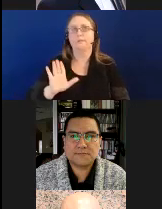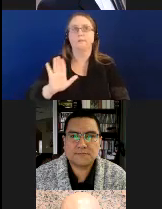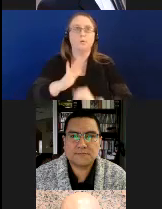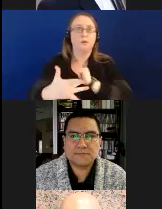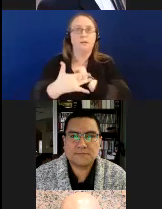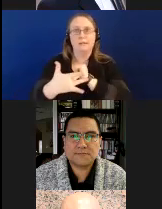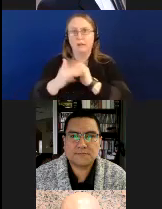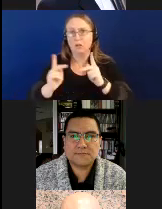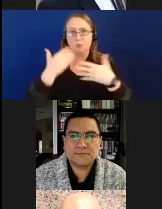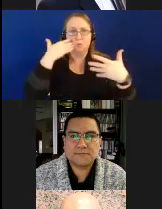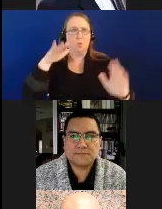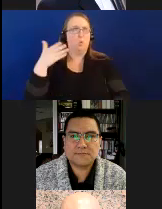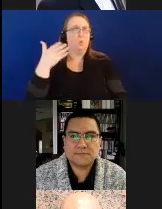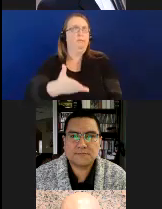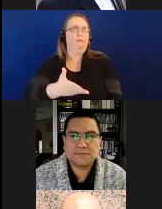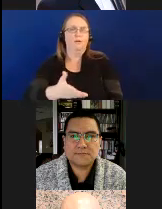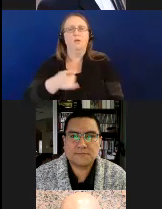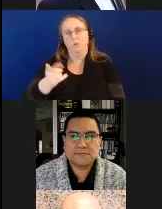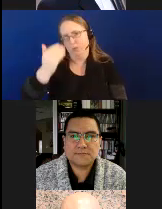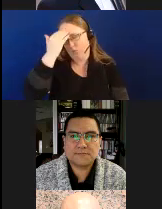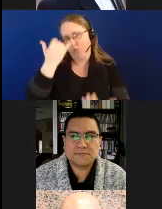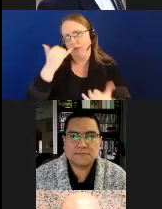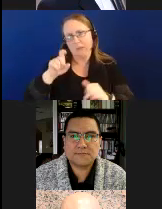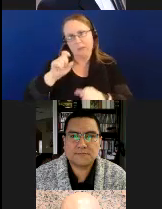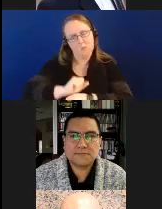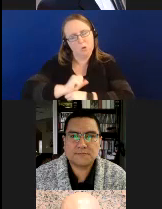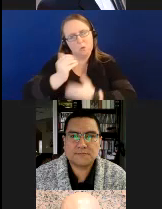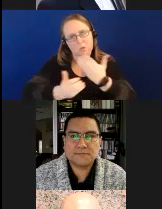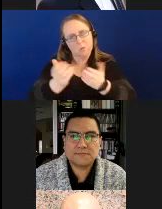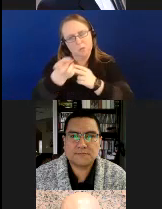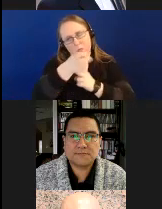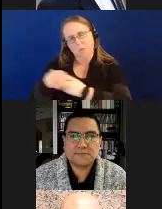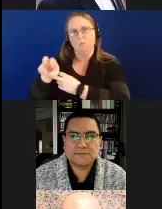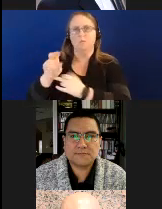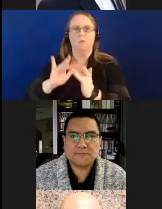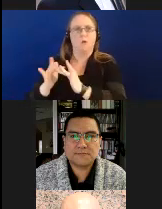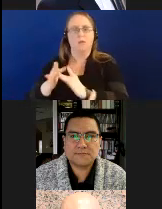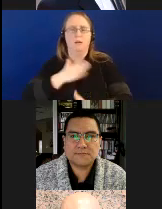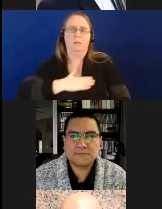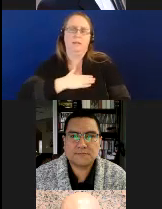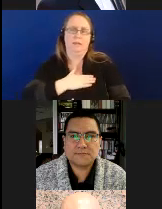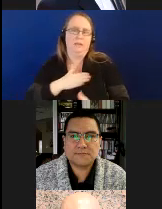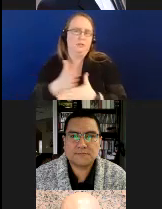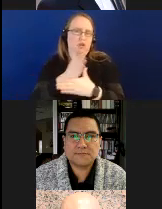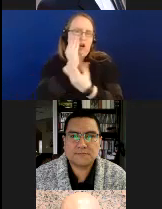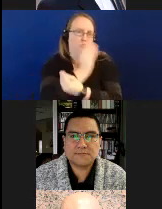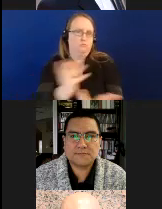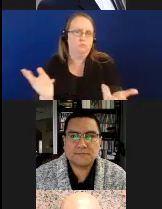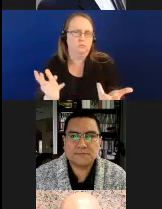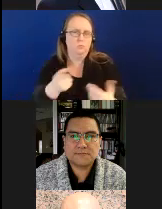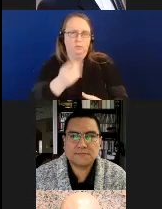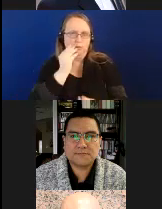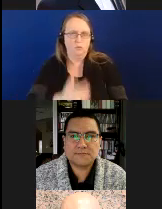don't know that this exists and you know that there's still some work to do with moving online, please share with them. We have